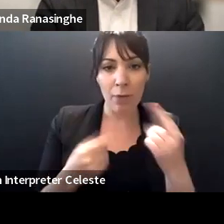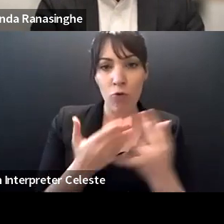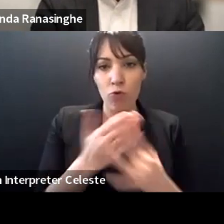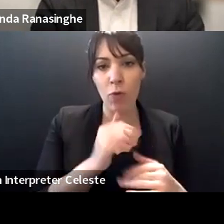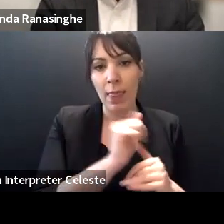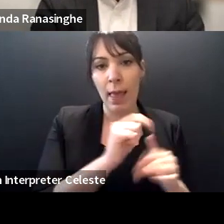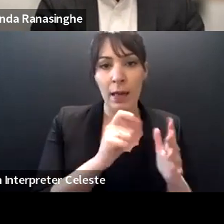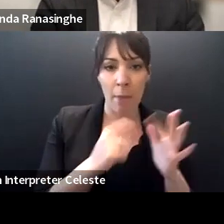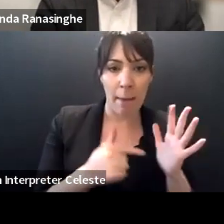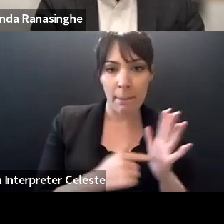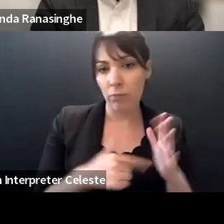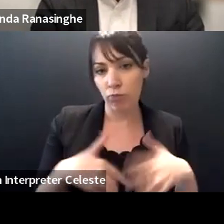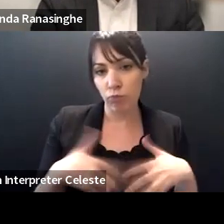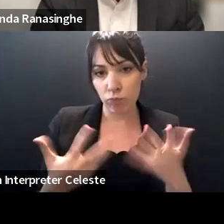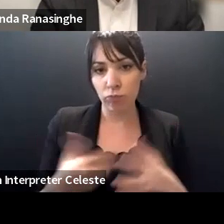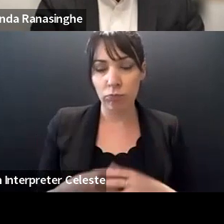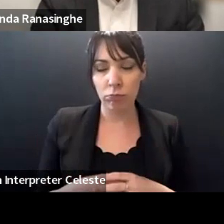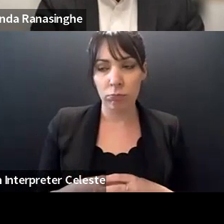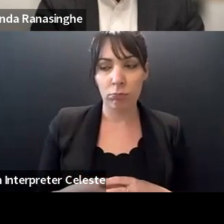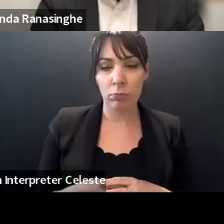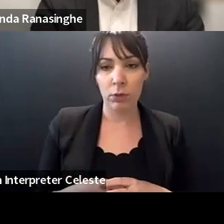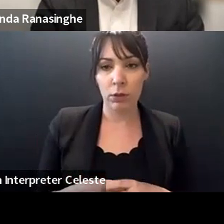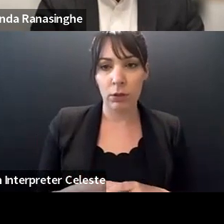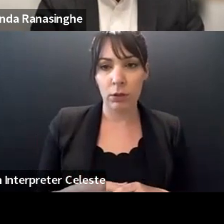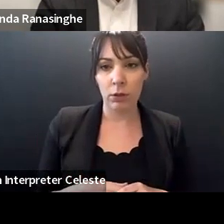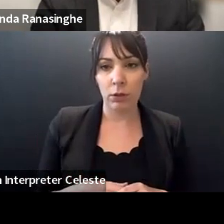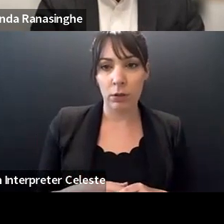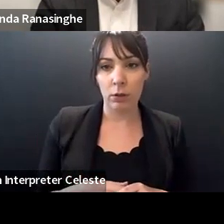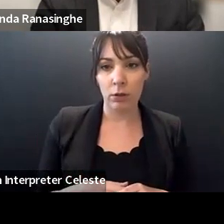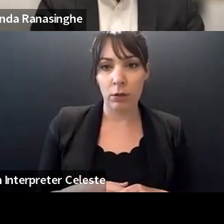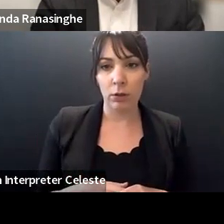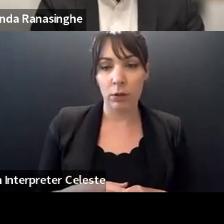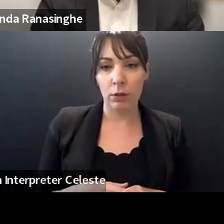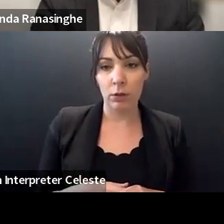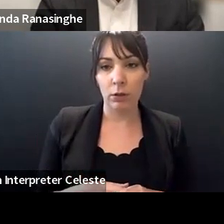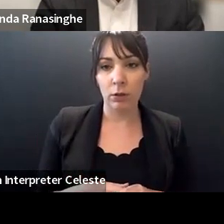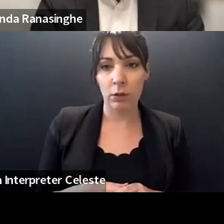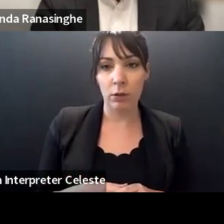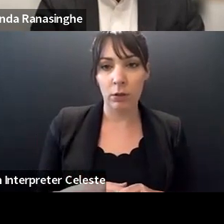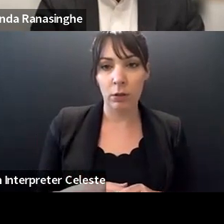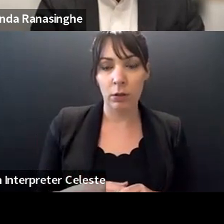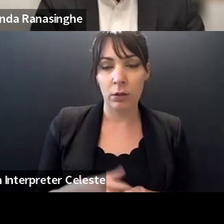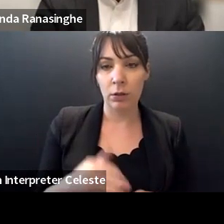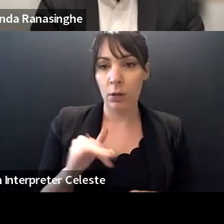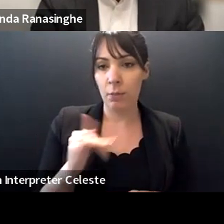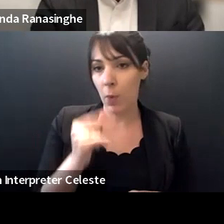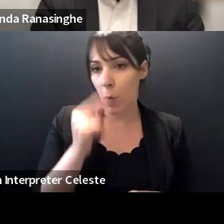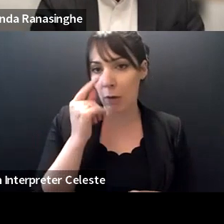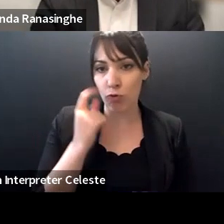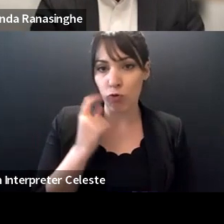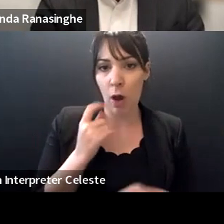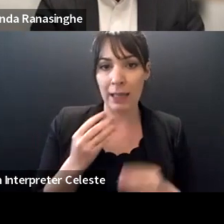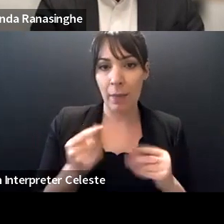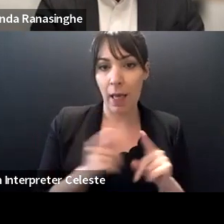their departments. So perhaps something like that could be organized here where, you know, I, for example, could be connected with